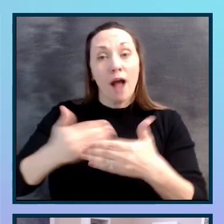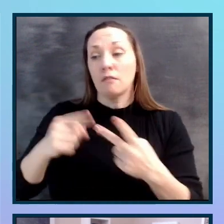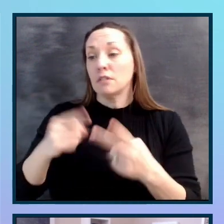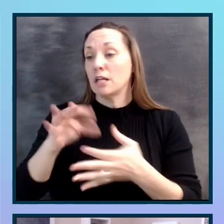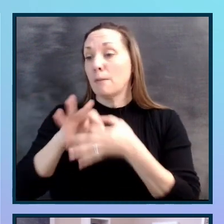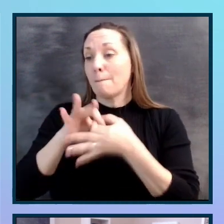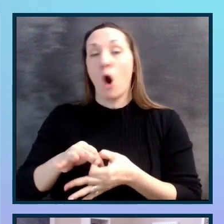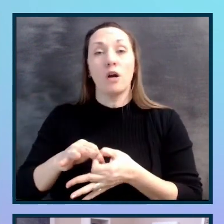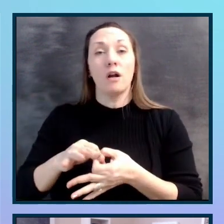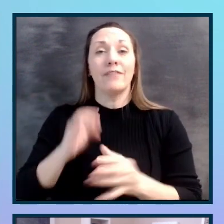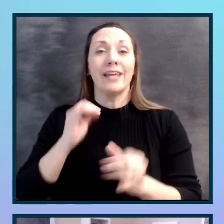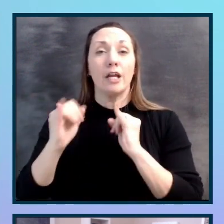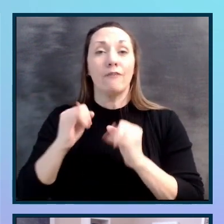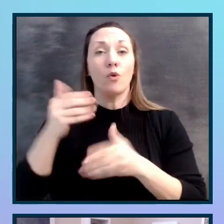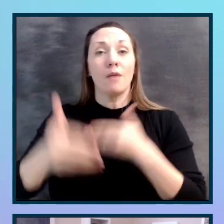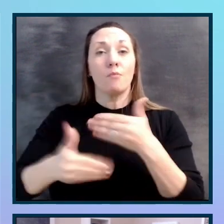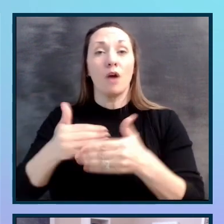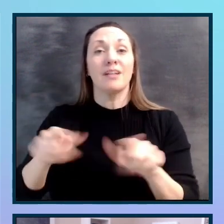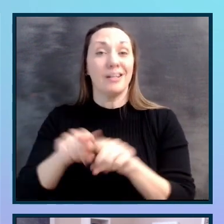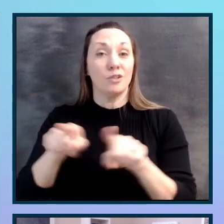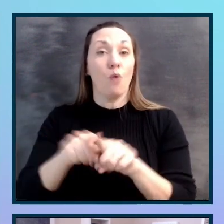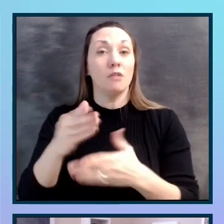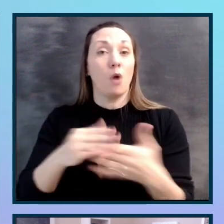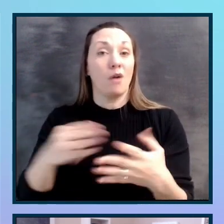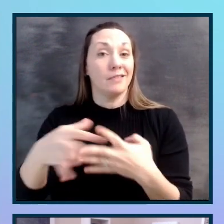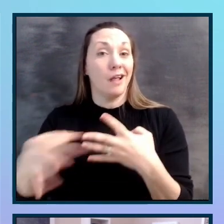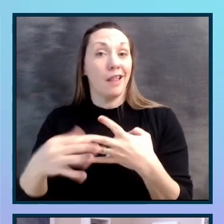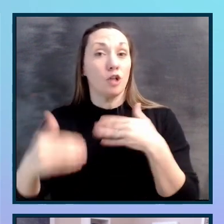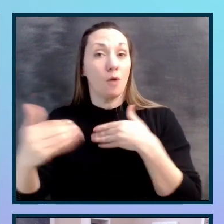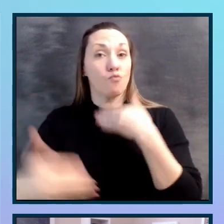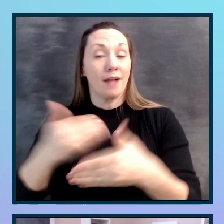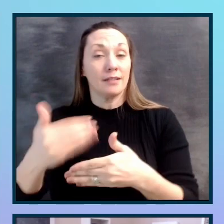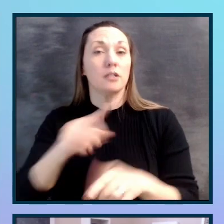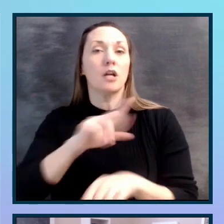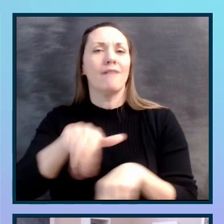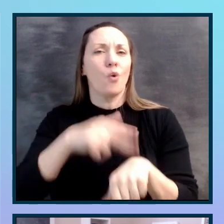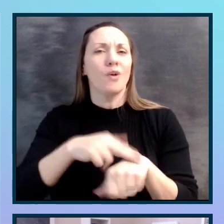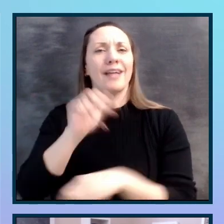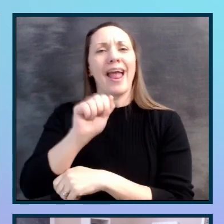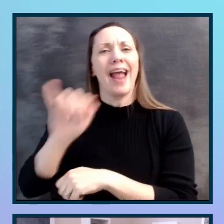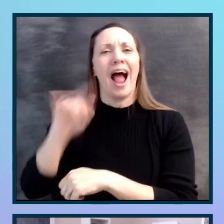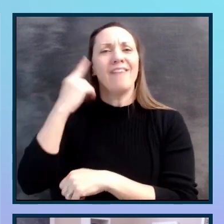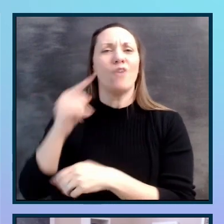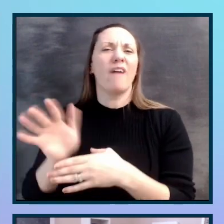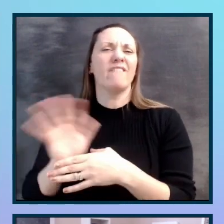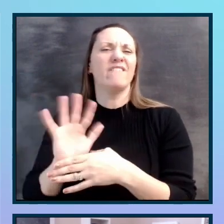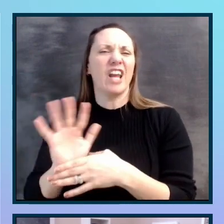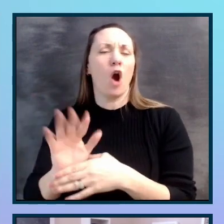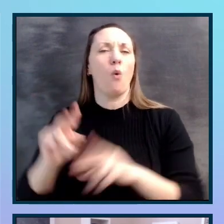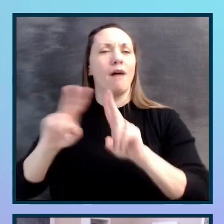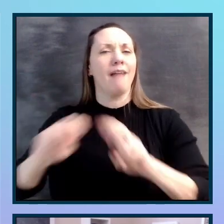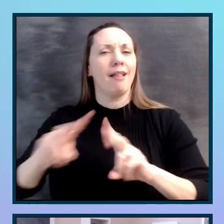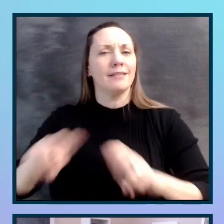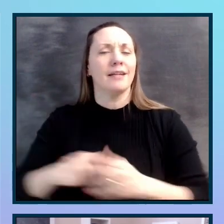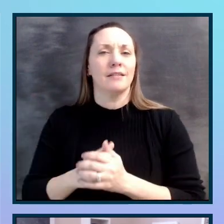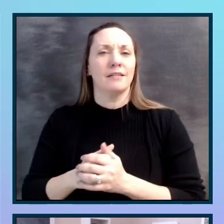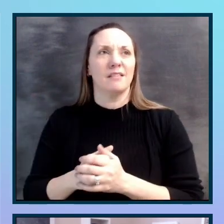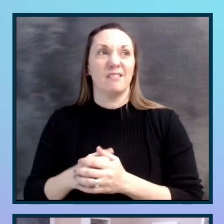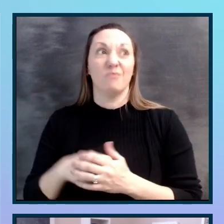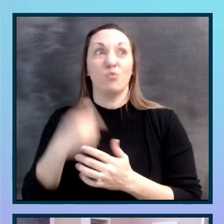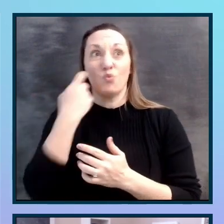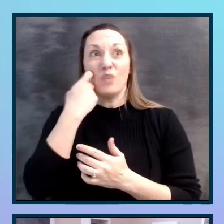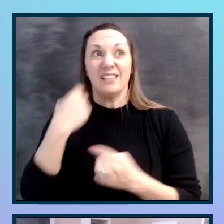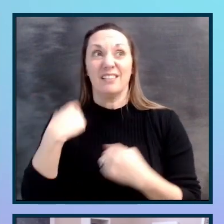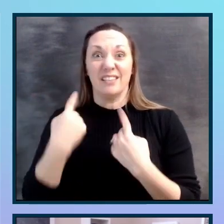the selection process. And of course, AI for video analysis. Over the recent couple of years with COVID and the